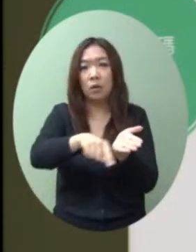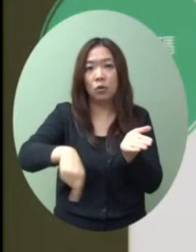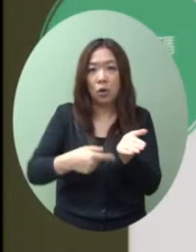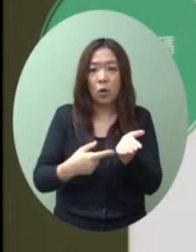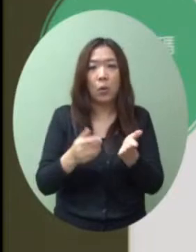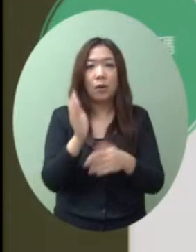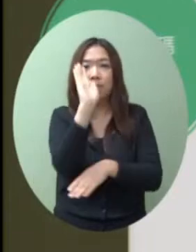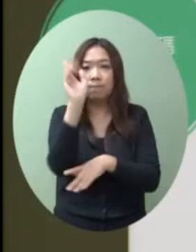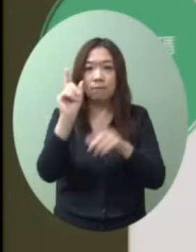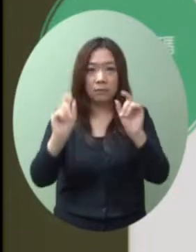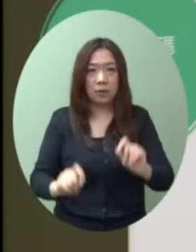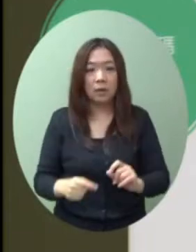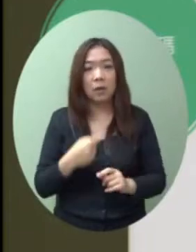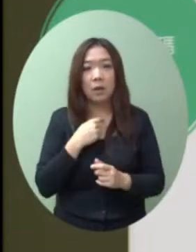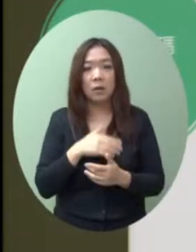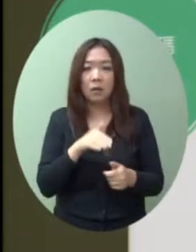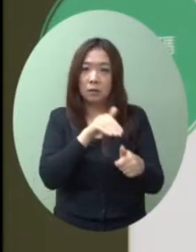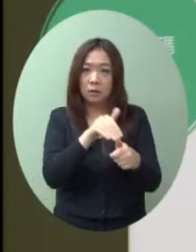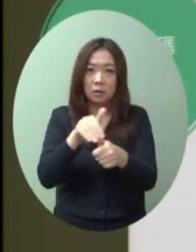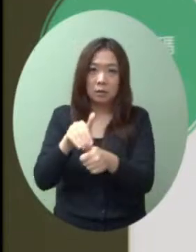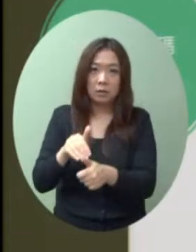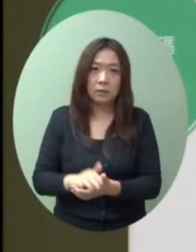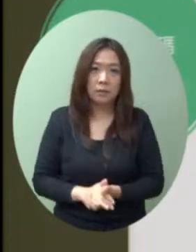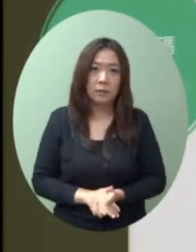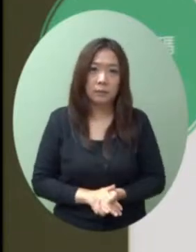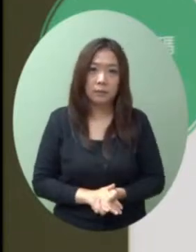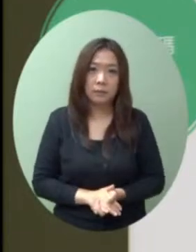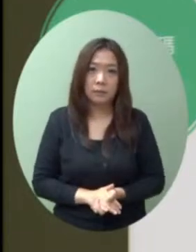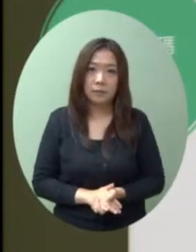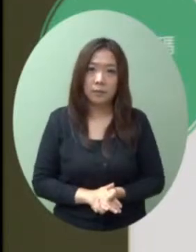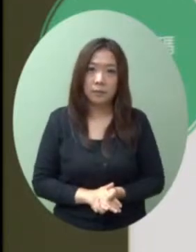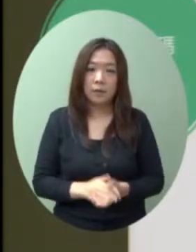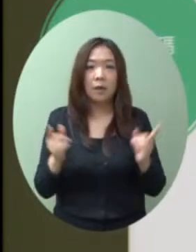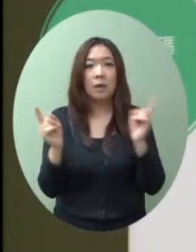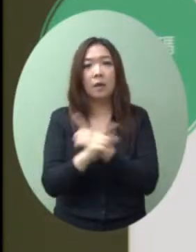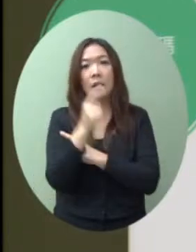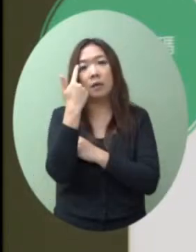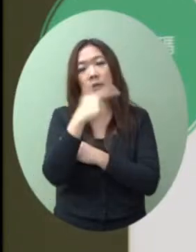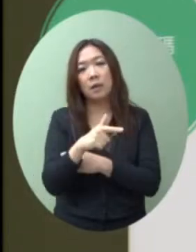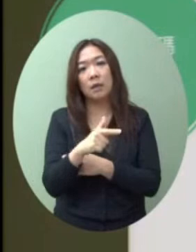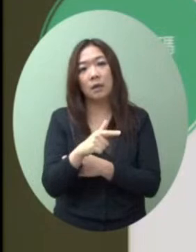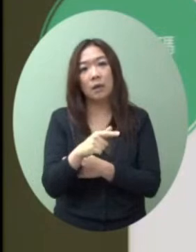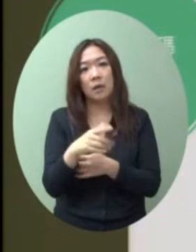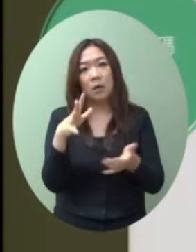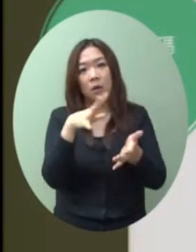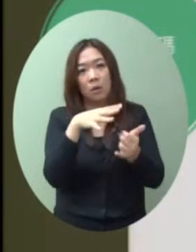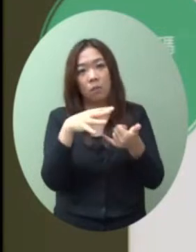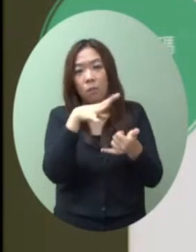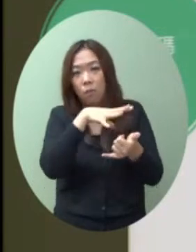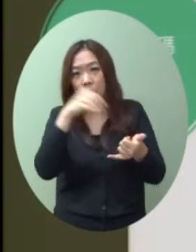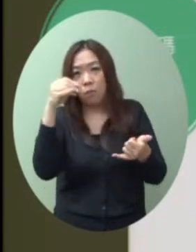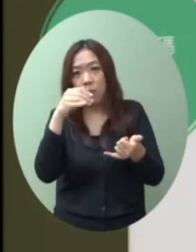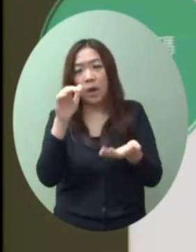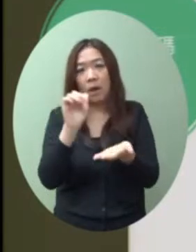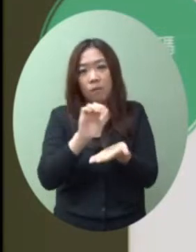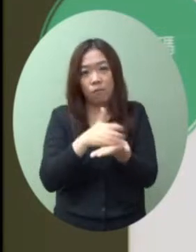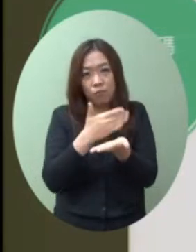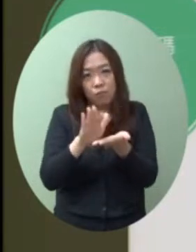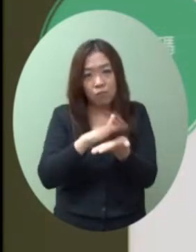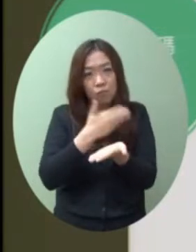later on, we will brief the premises under the active checking requirements. We will remind them to